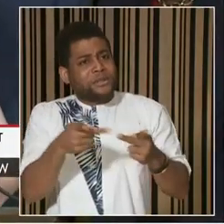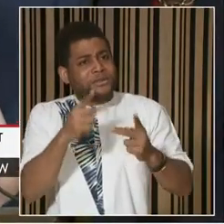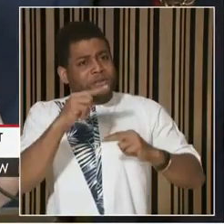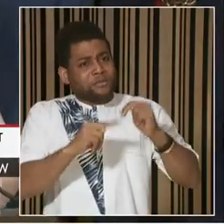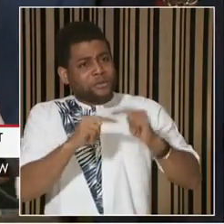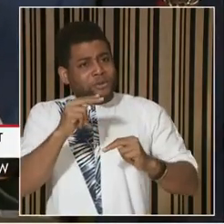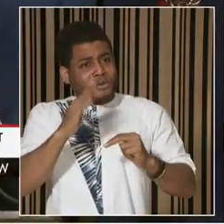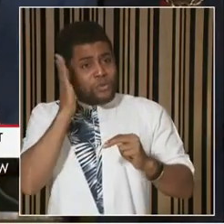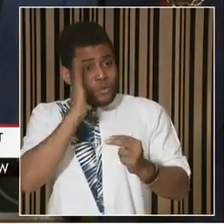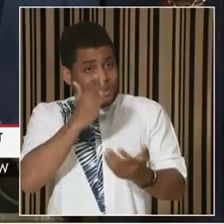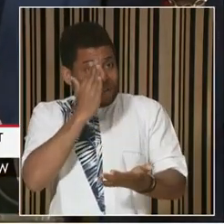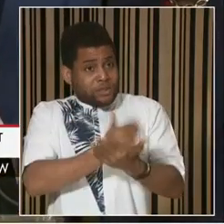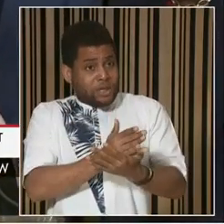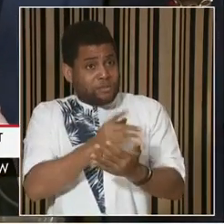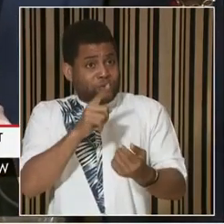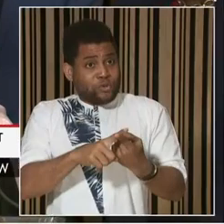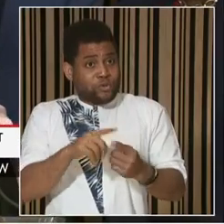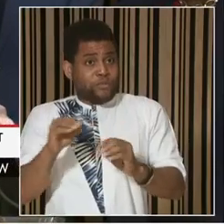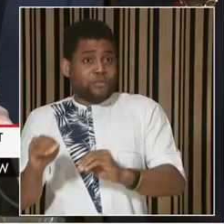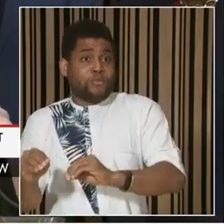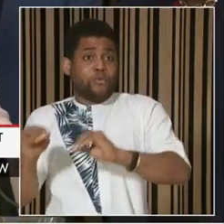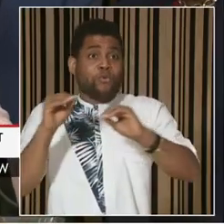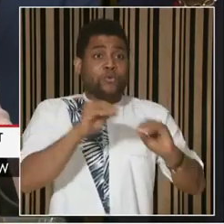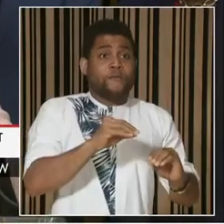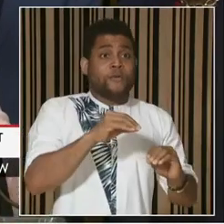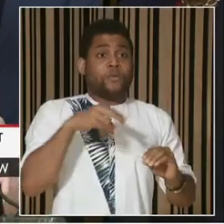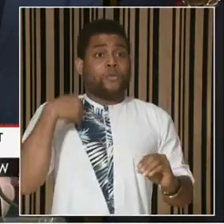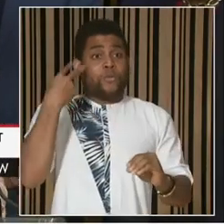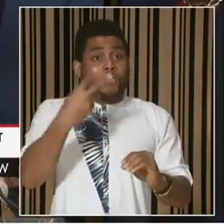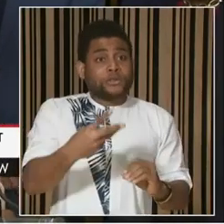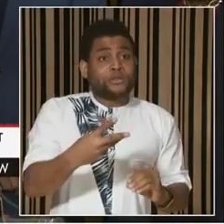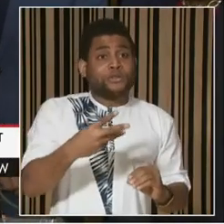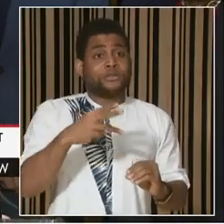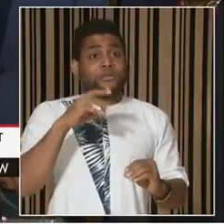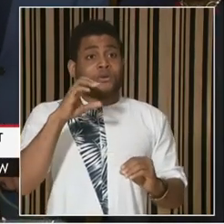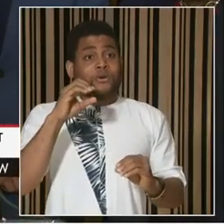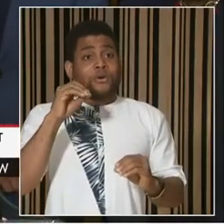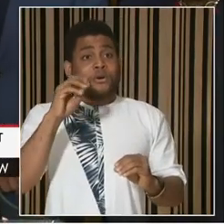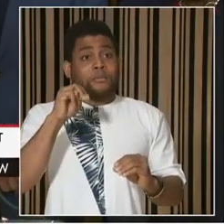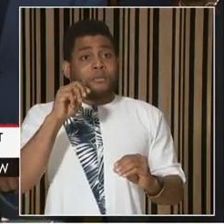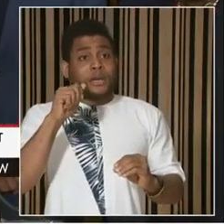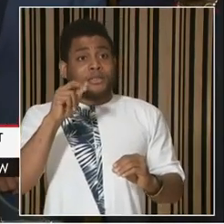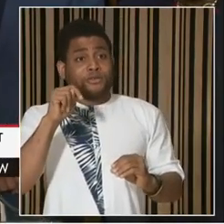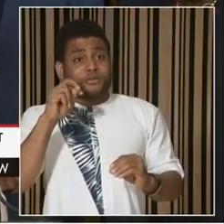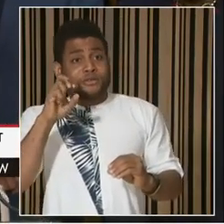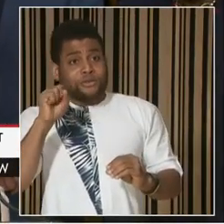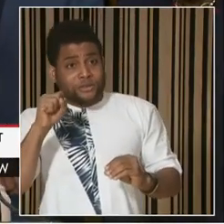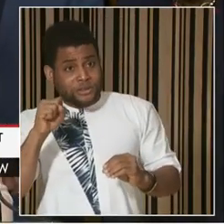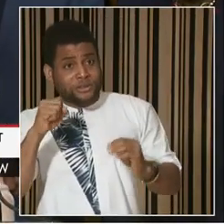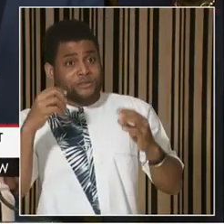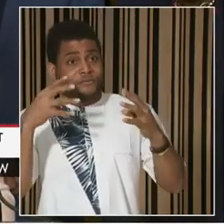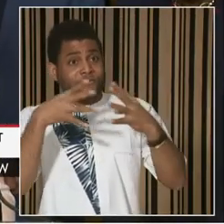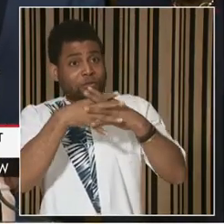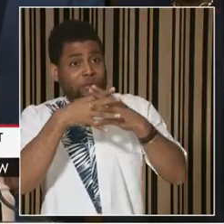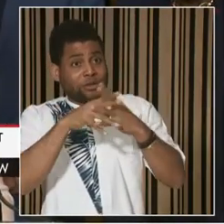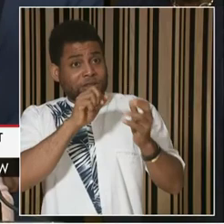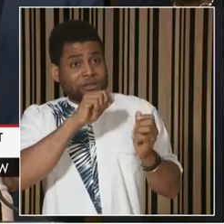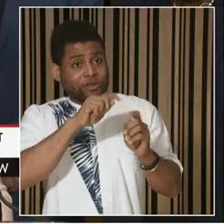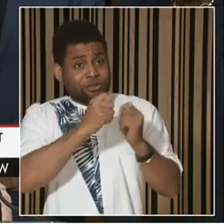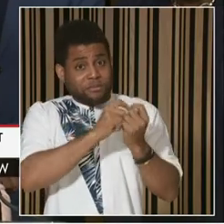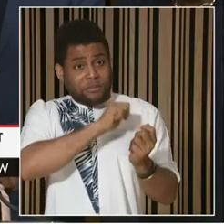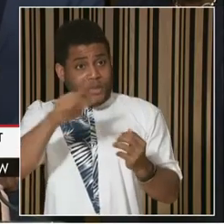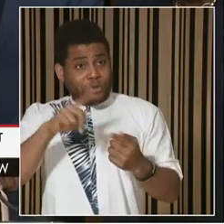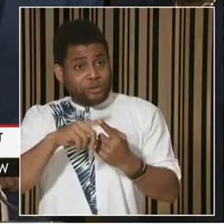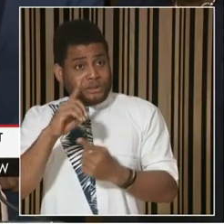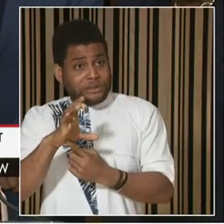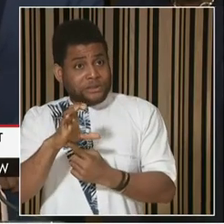to relocate the Washington Commanders to RFK? And on another note, could you also explain regarding DC Safe, the